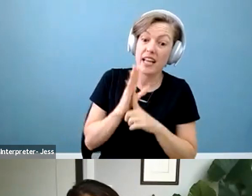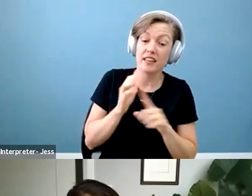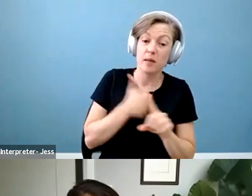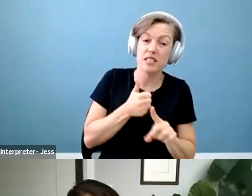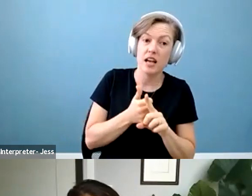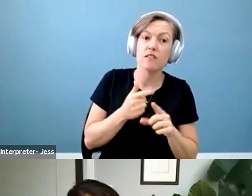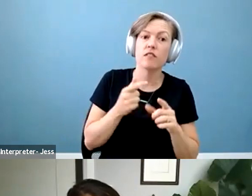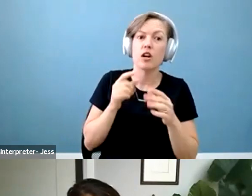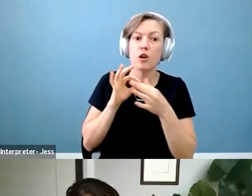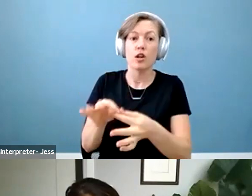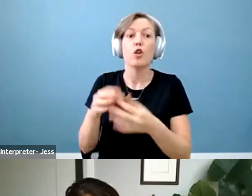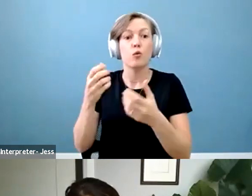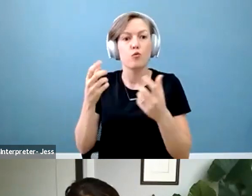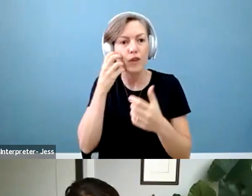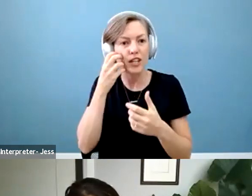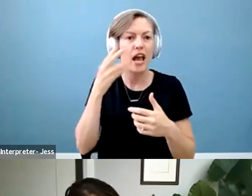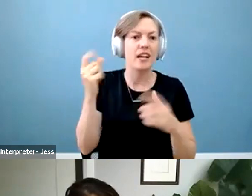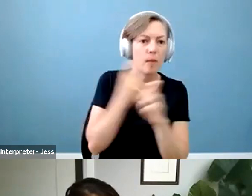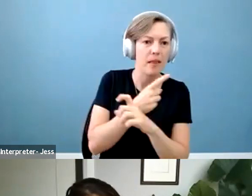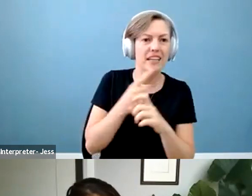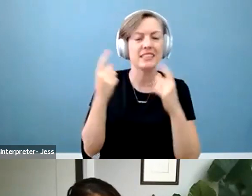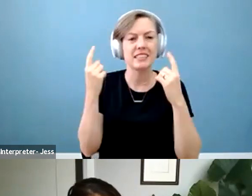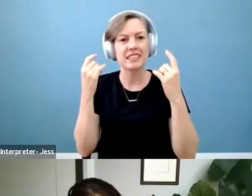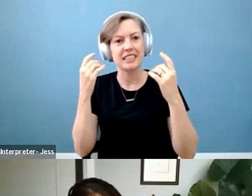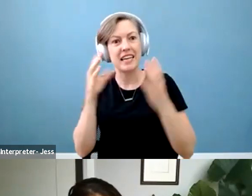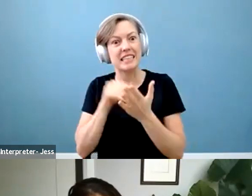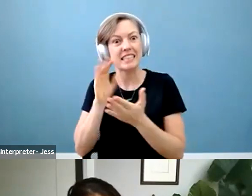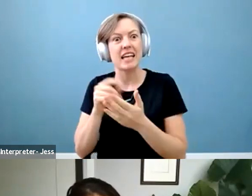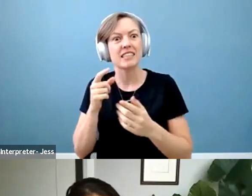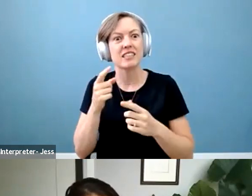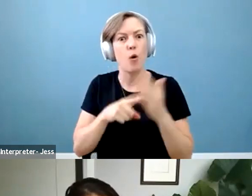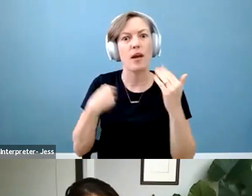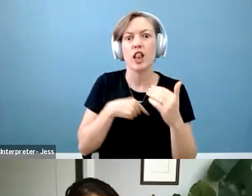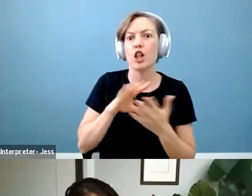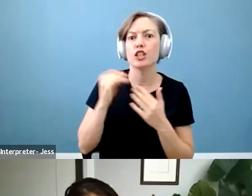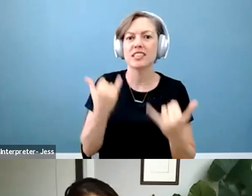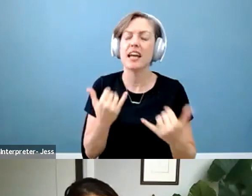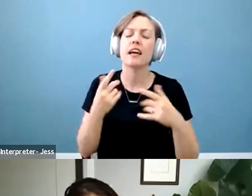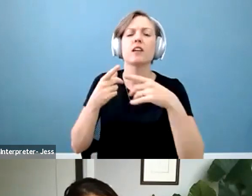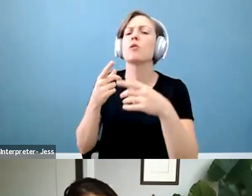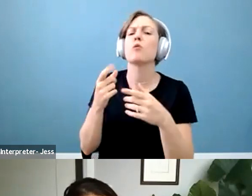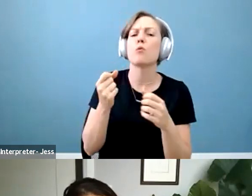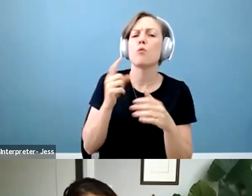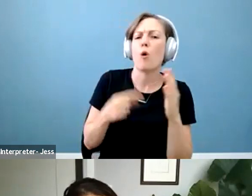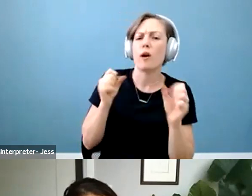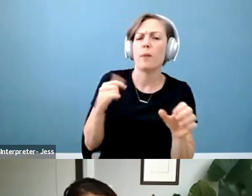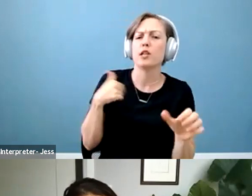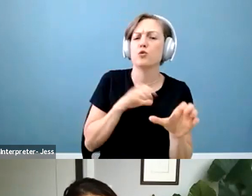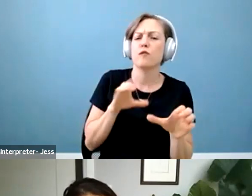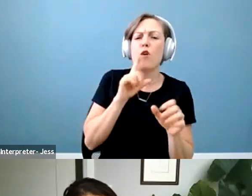rich and complex insights that we've heard today? Like what can we do with this, for those colleagues? Thank you. So I